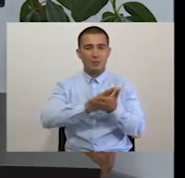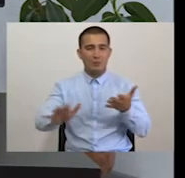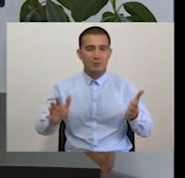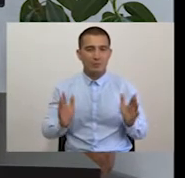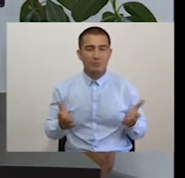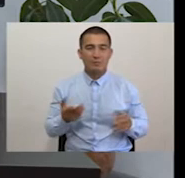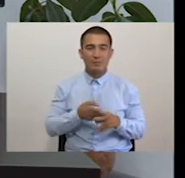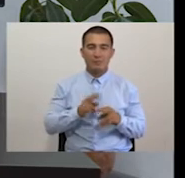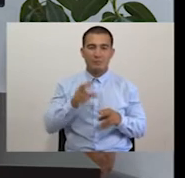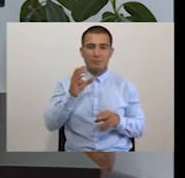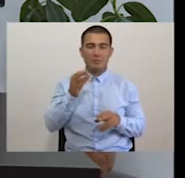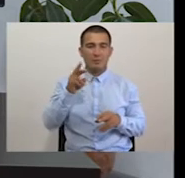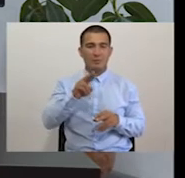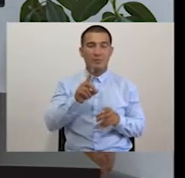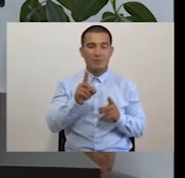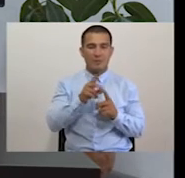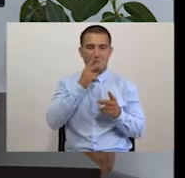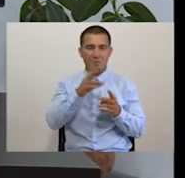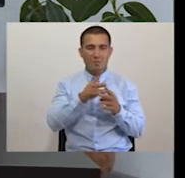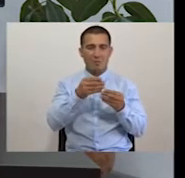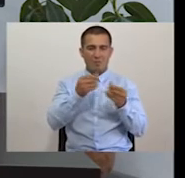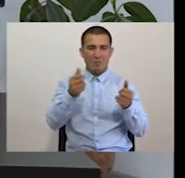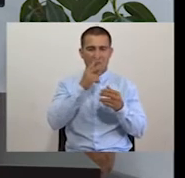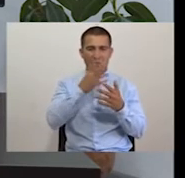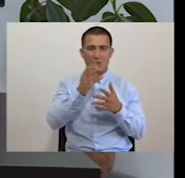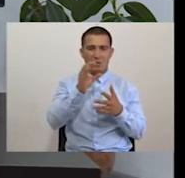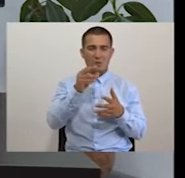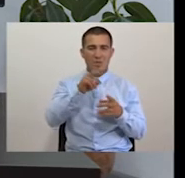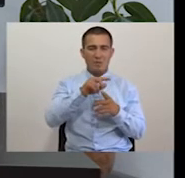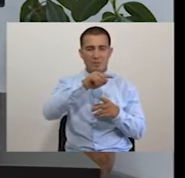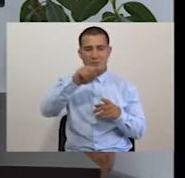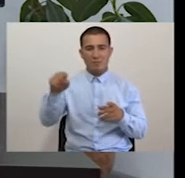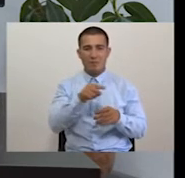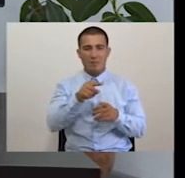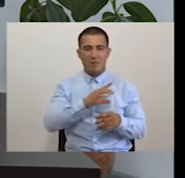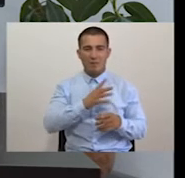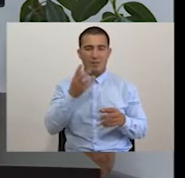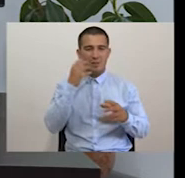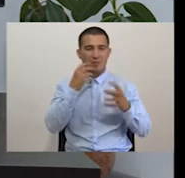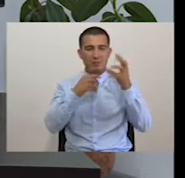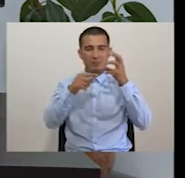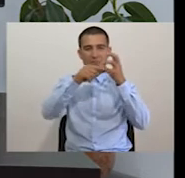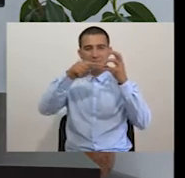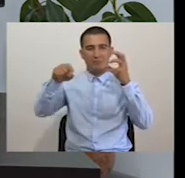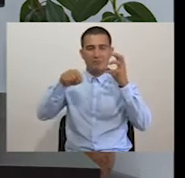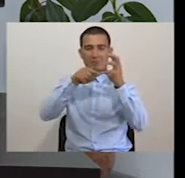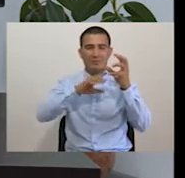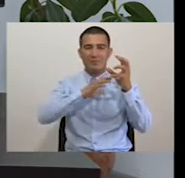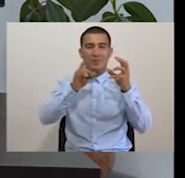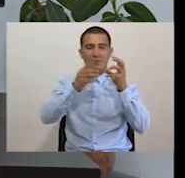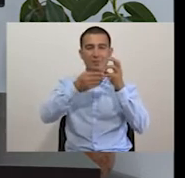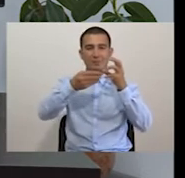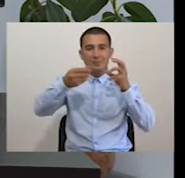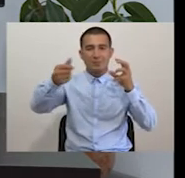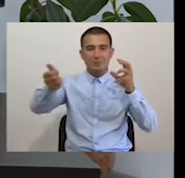Ana endi soyamiz ajralib qolmasligi uchun fonga ham mana shunday sovuq tusdagi ranglardan